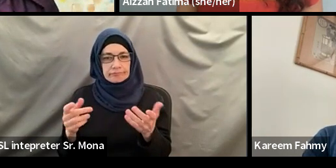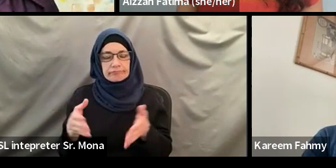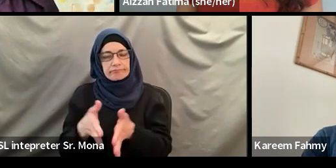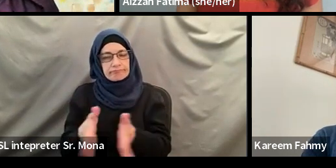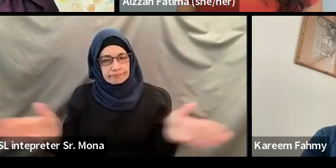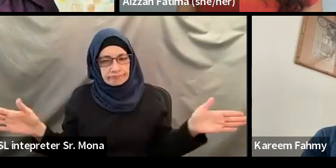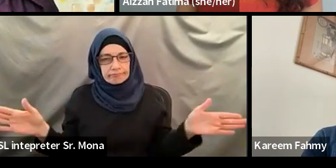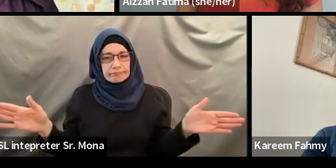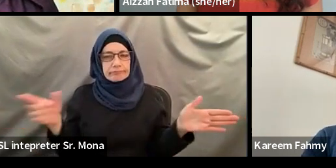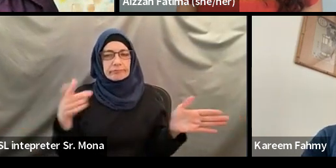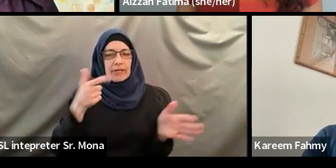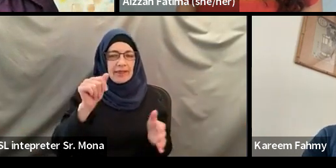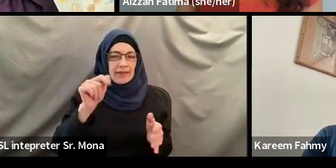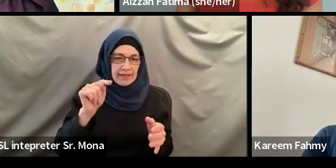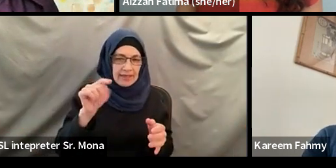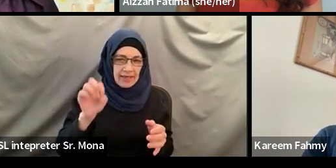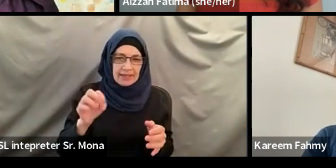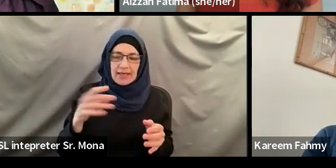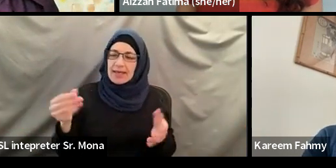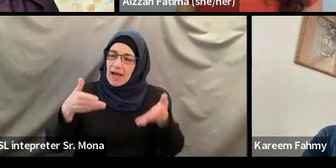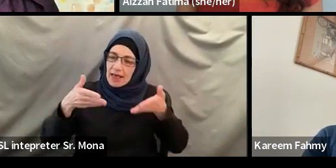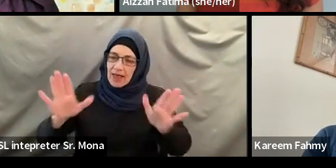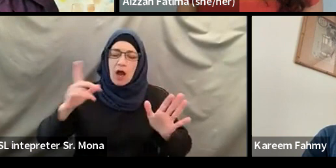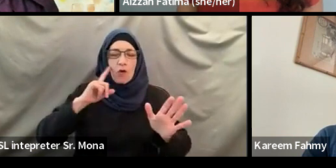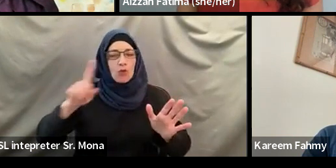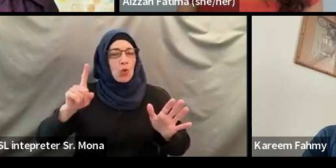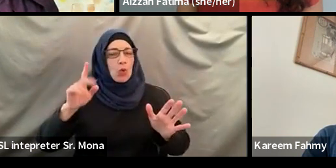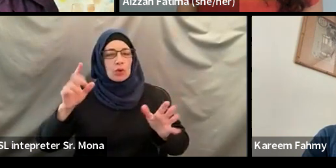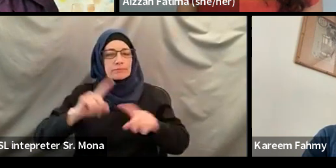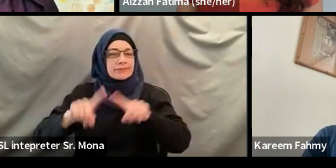of voices through.